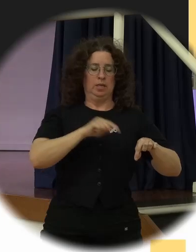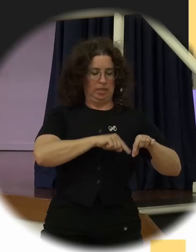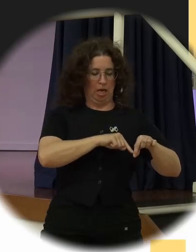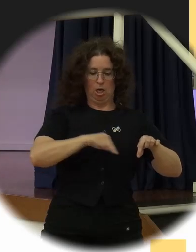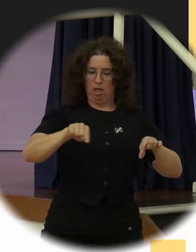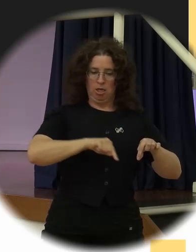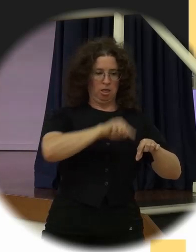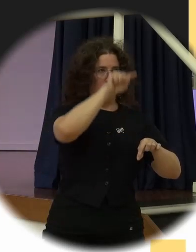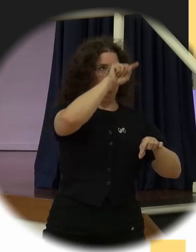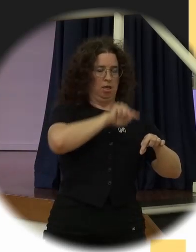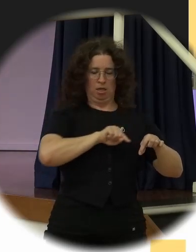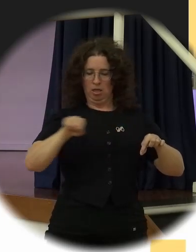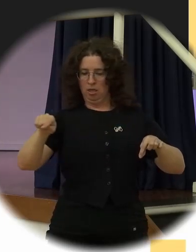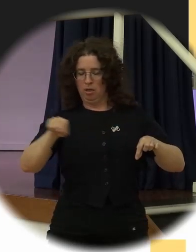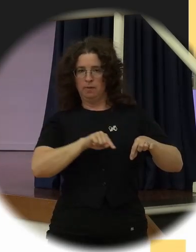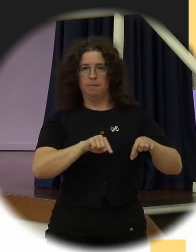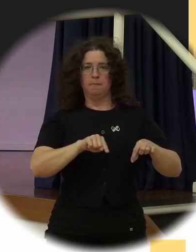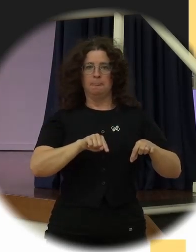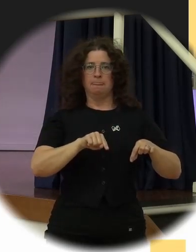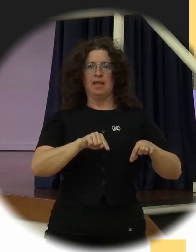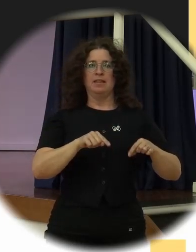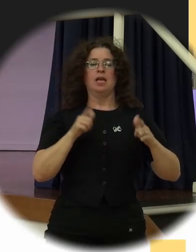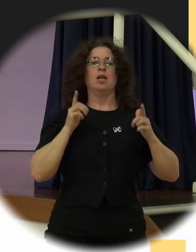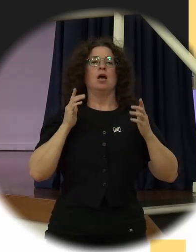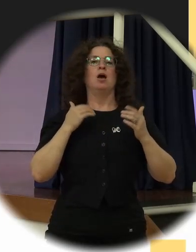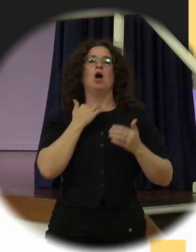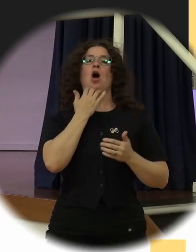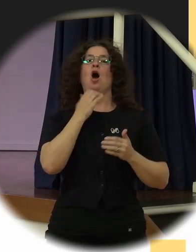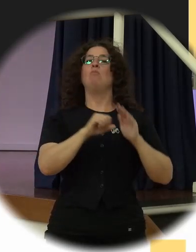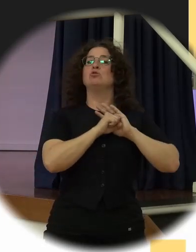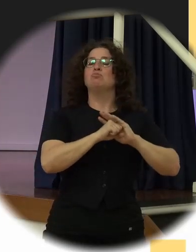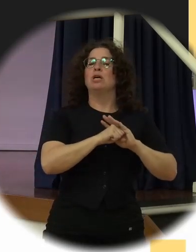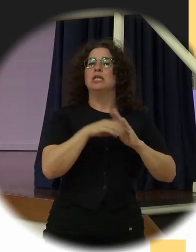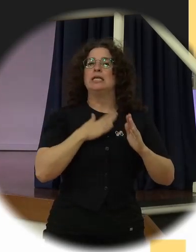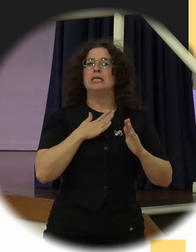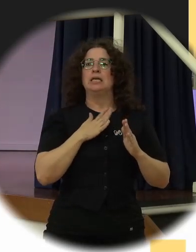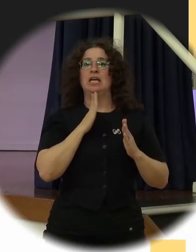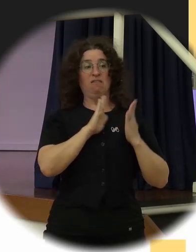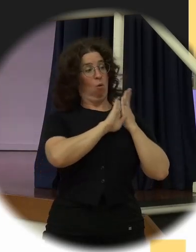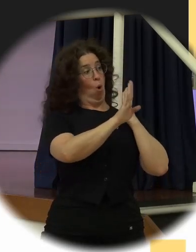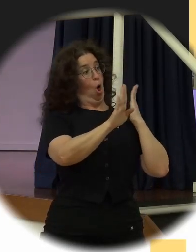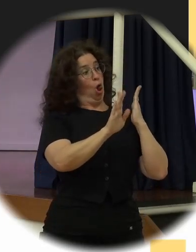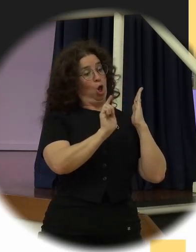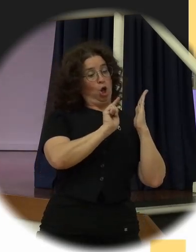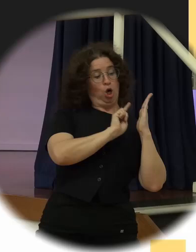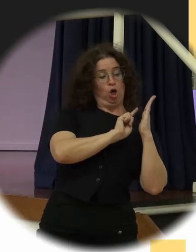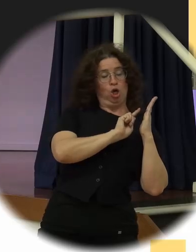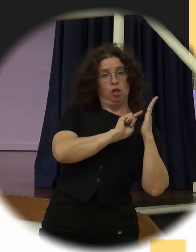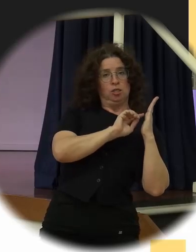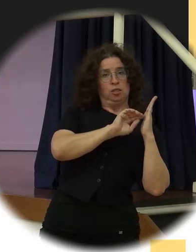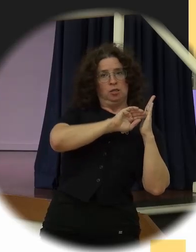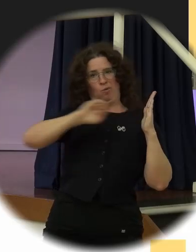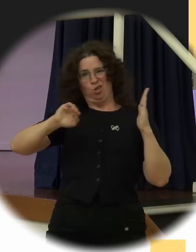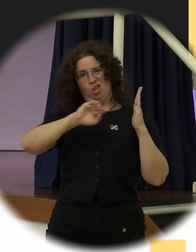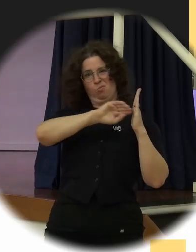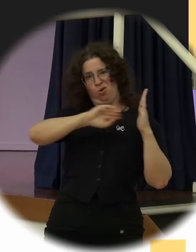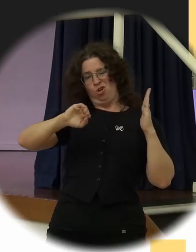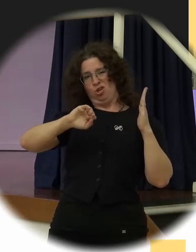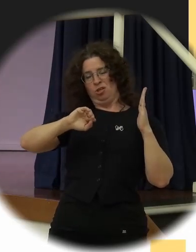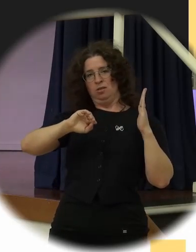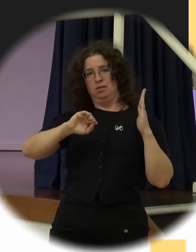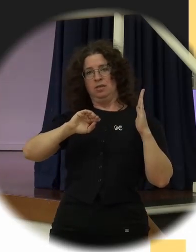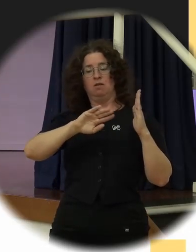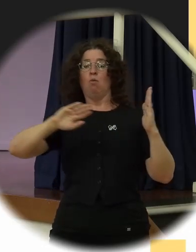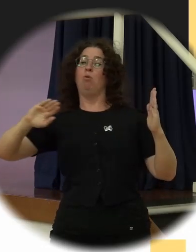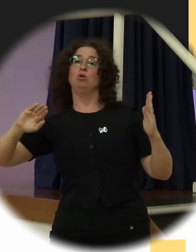is that trying to head, and how much pressure does it need? So if I'm really close to a wall, it's going to start pushing me farther away from it. If